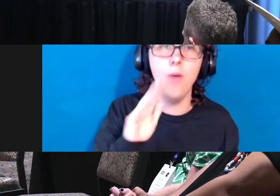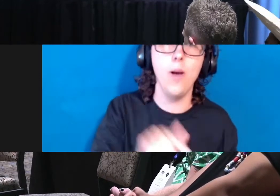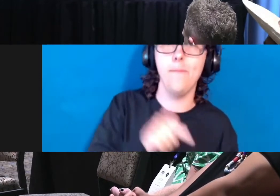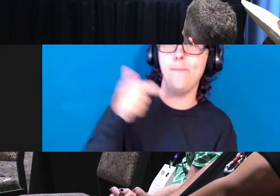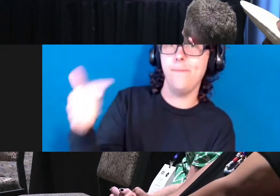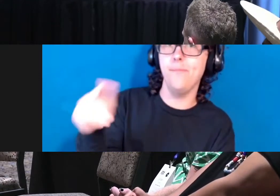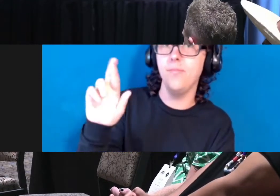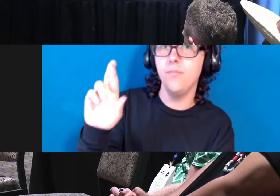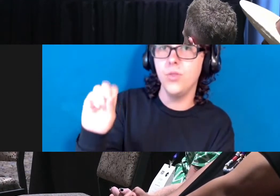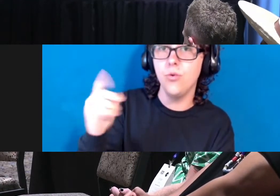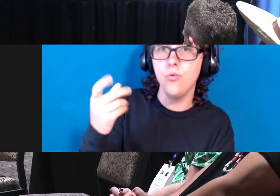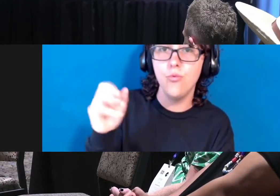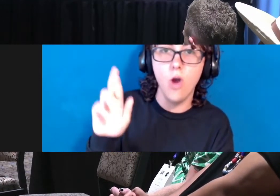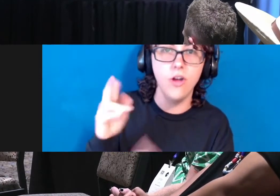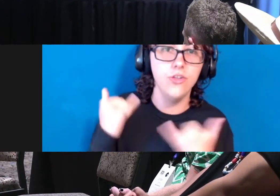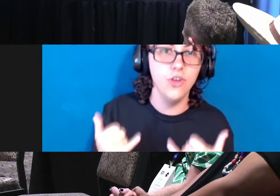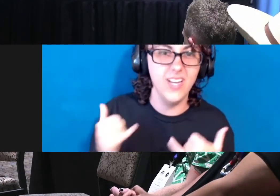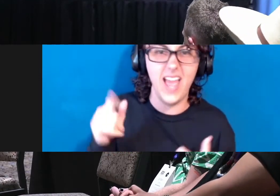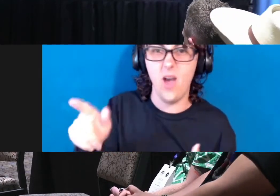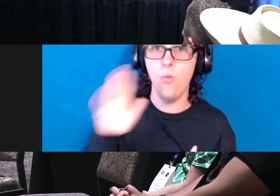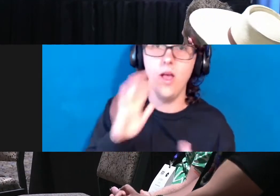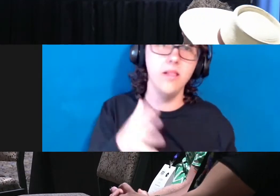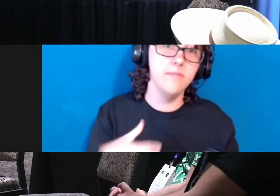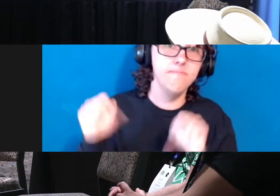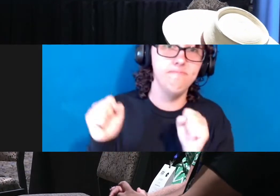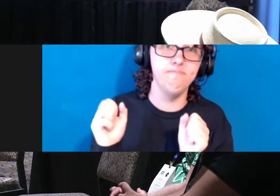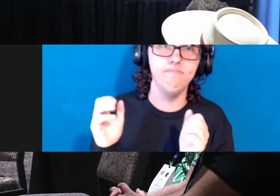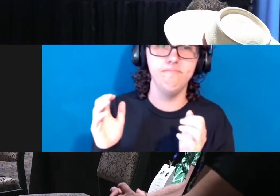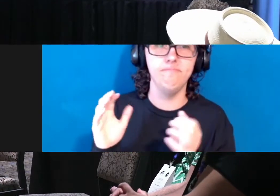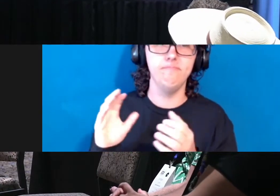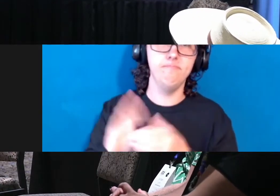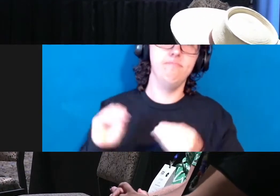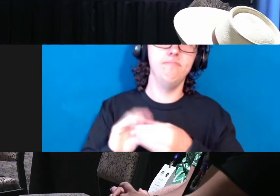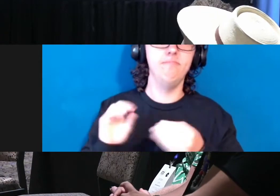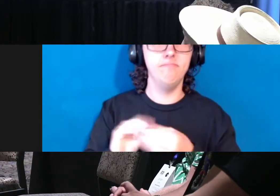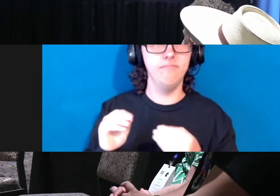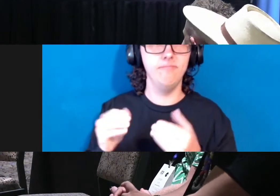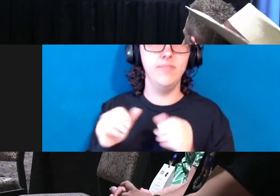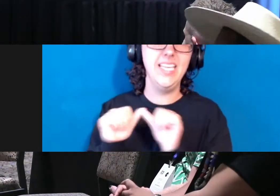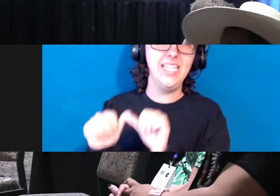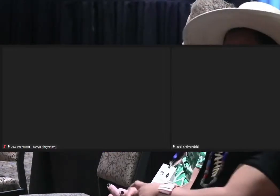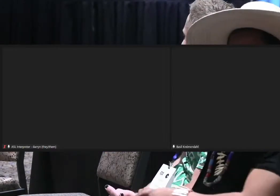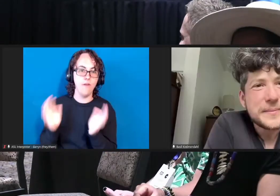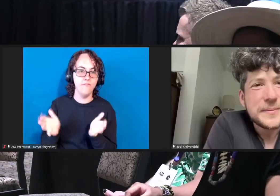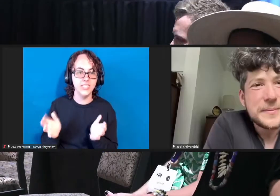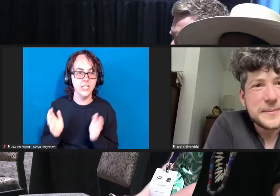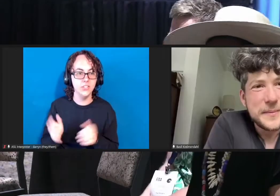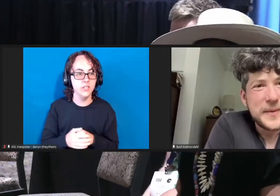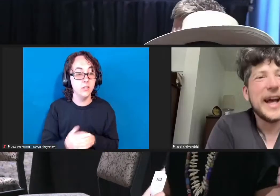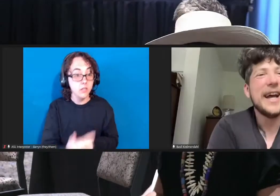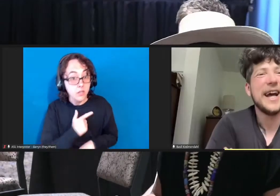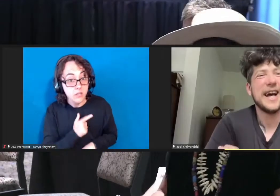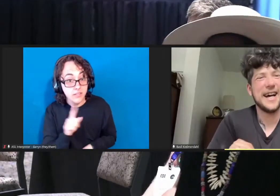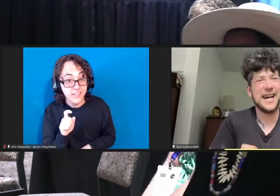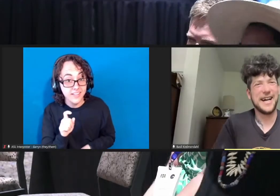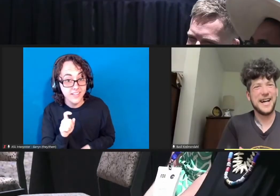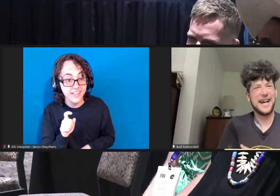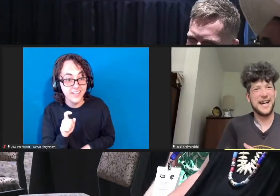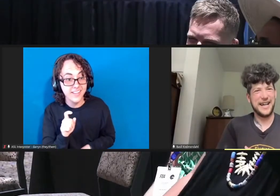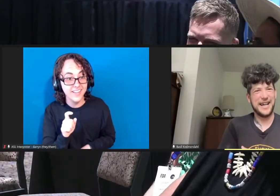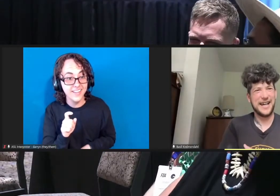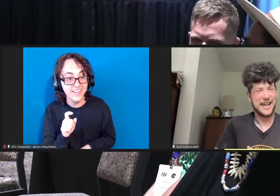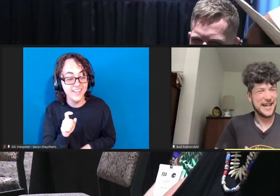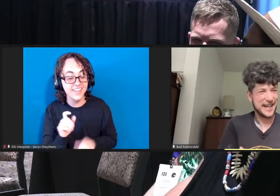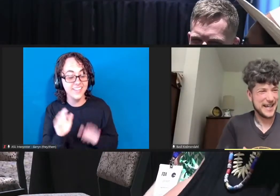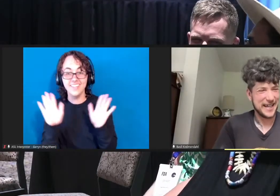gonna continue this conversation. Oh, I'm next.